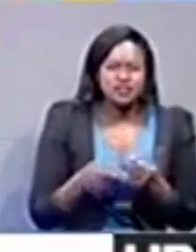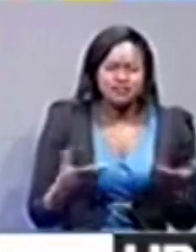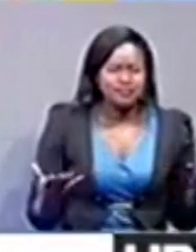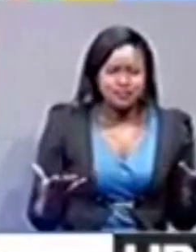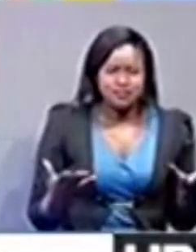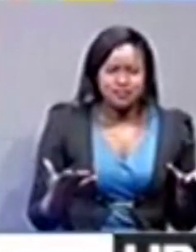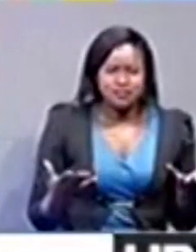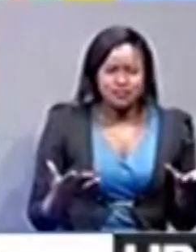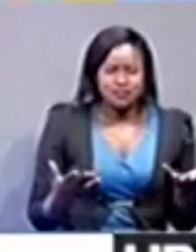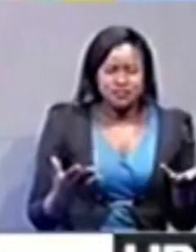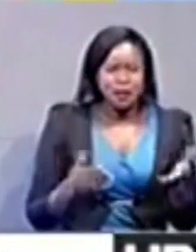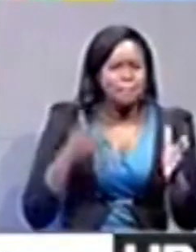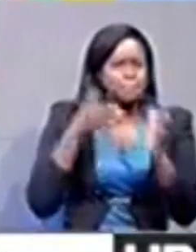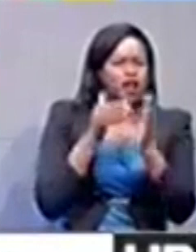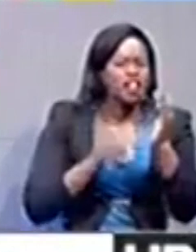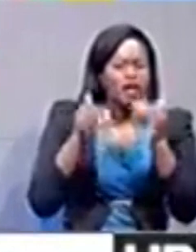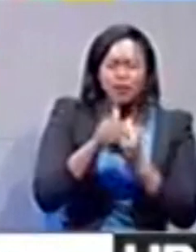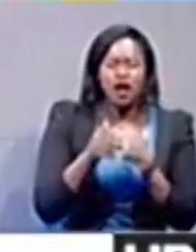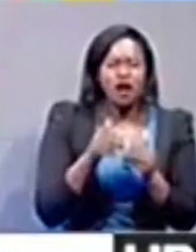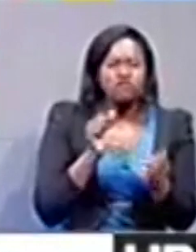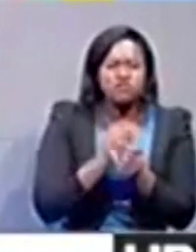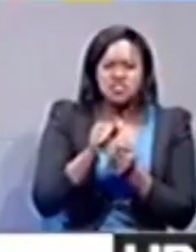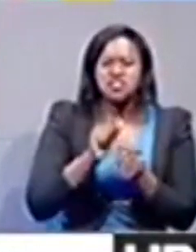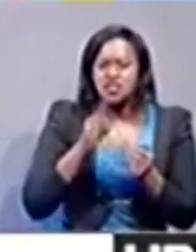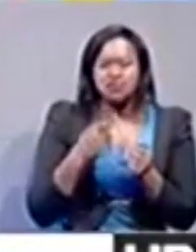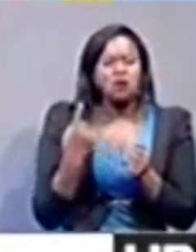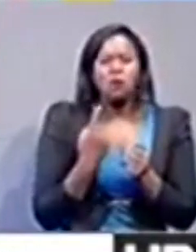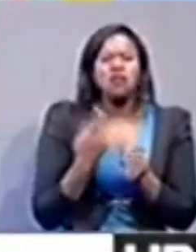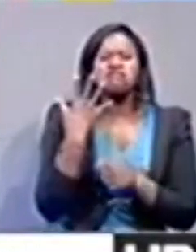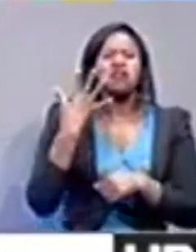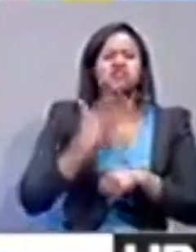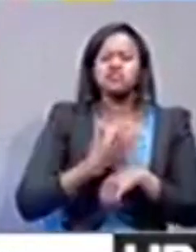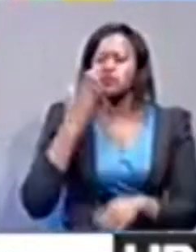on at Maraba, they will take only 5 days.